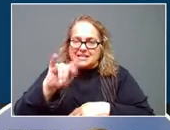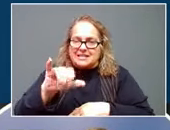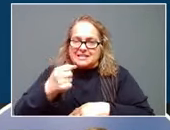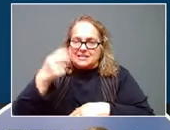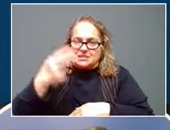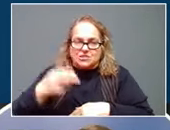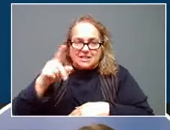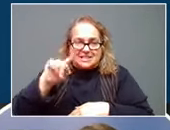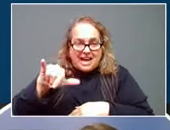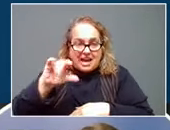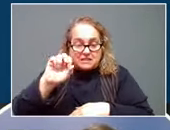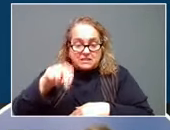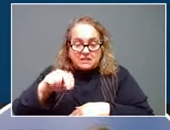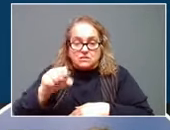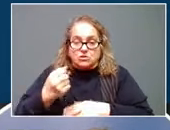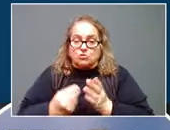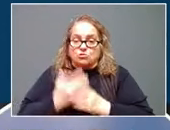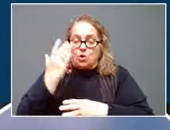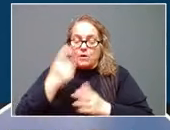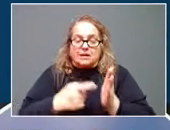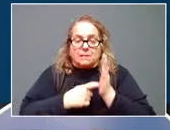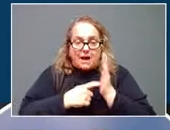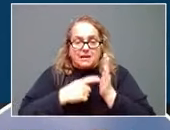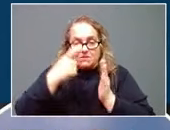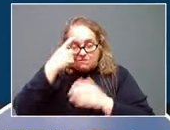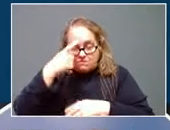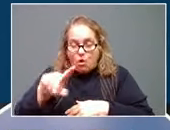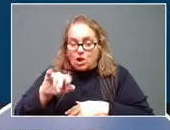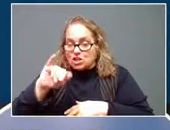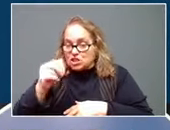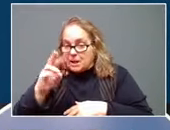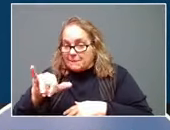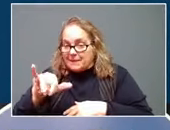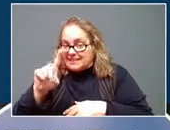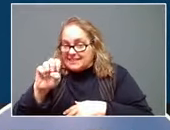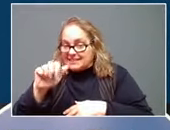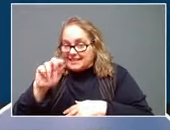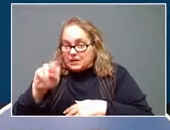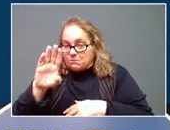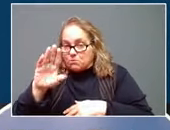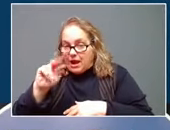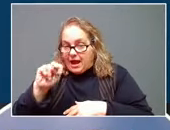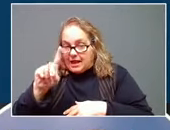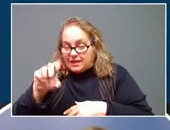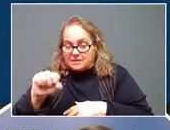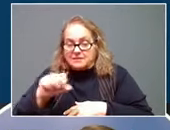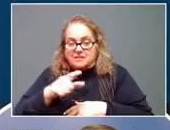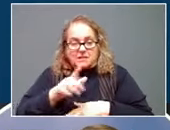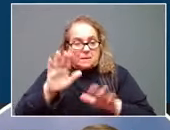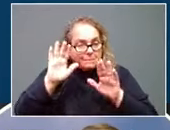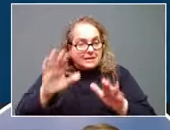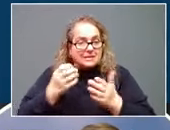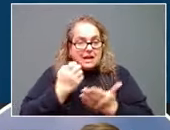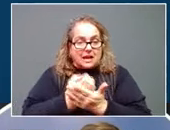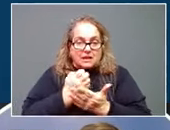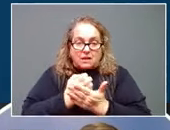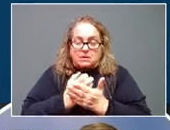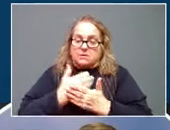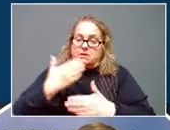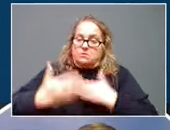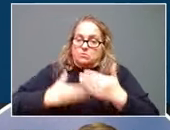for the iconic Wright and Jimmy Dean brands. The groundbreaking comes at a time of amazing economic momentum for the Commonwealth, last